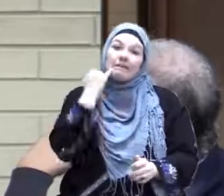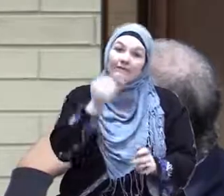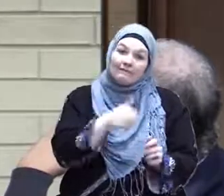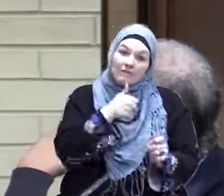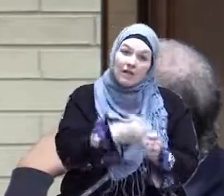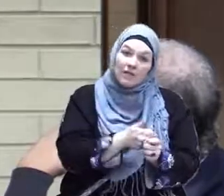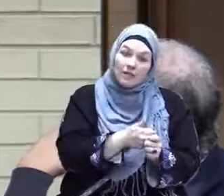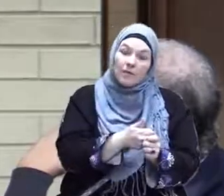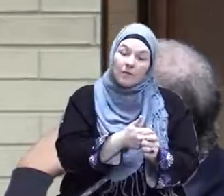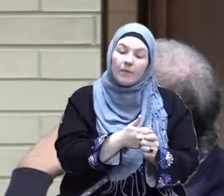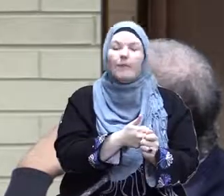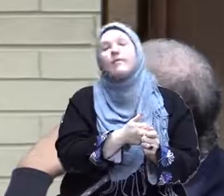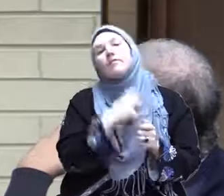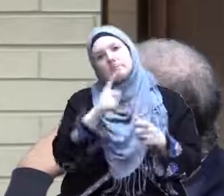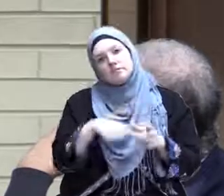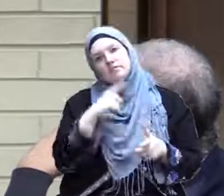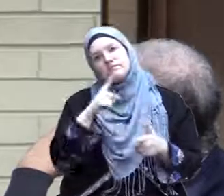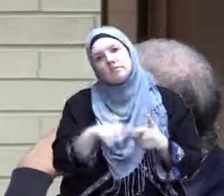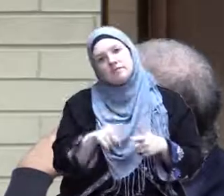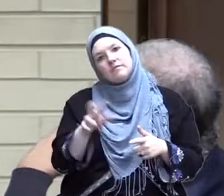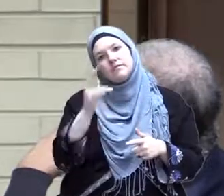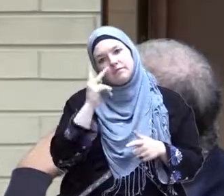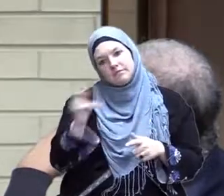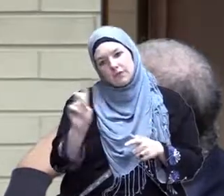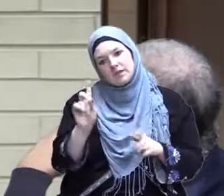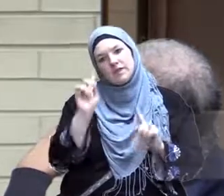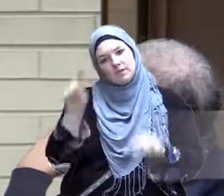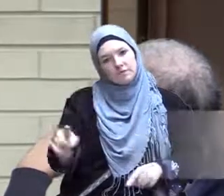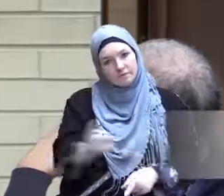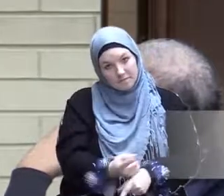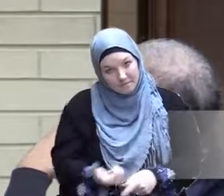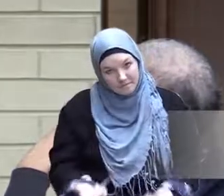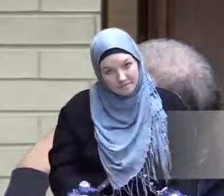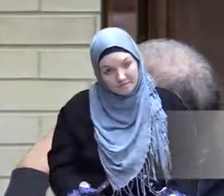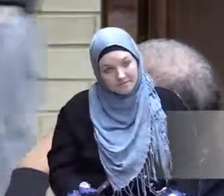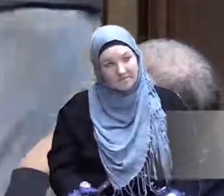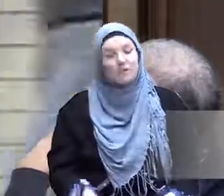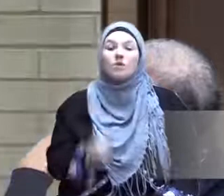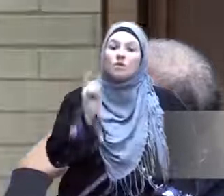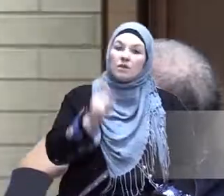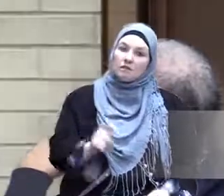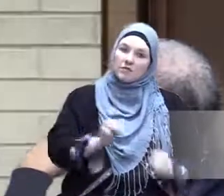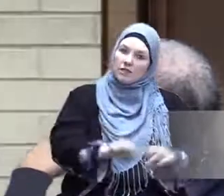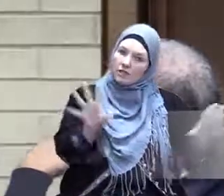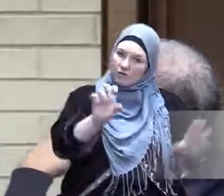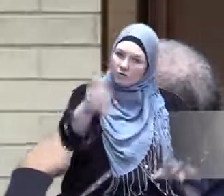his footsteps, you end up where he goes, right? So you have to be